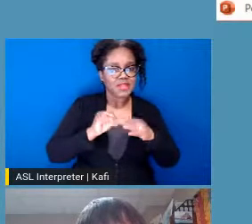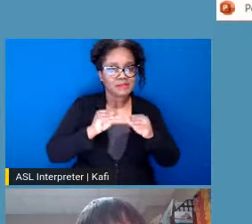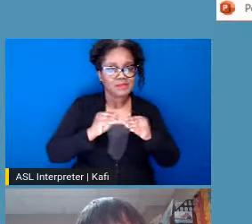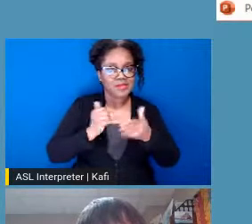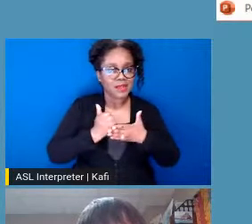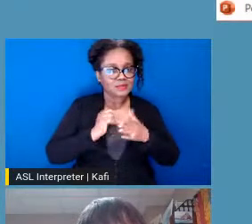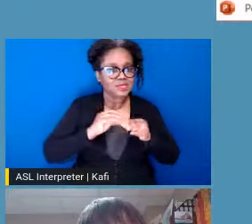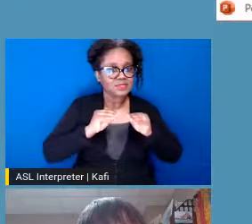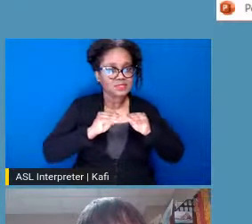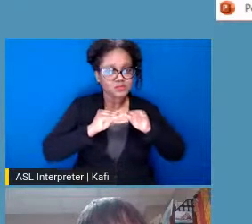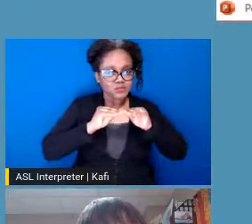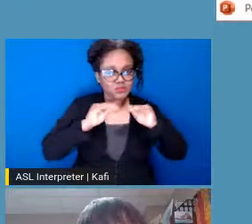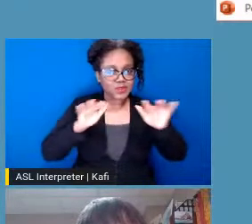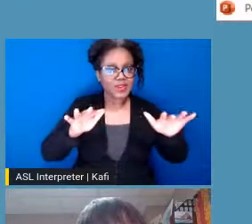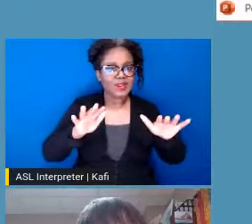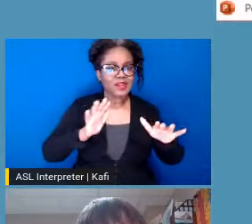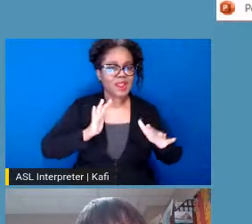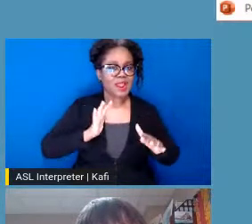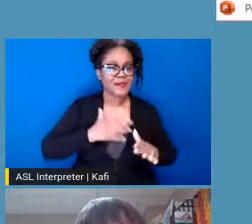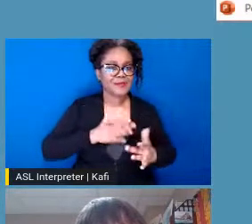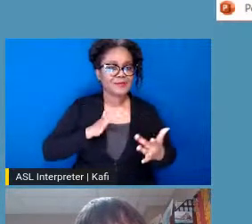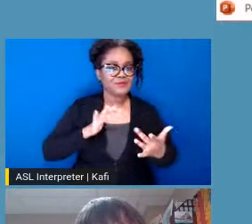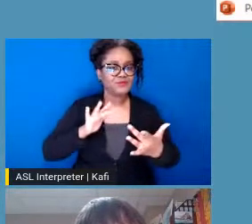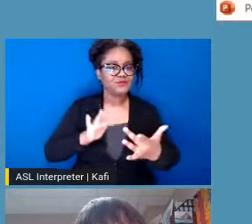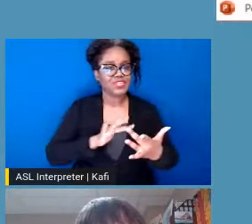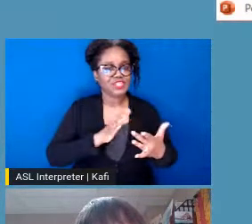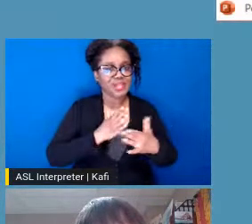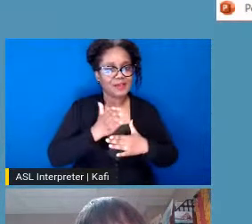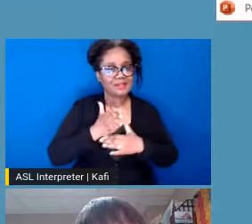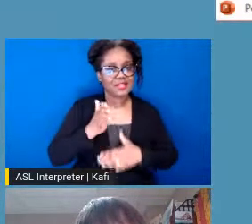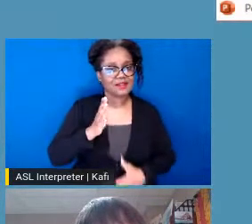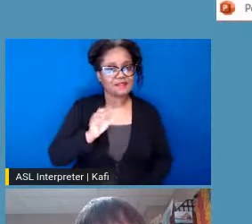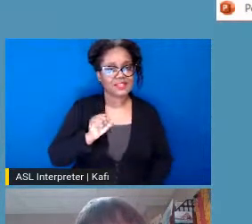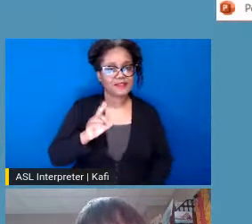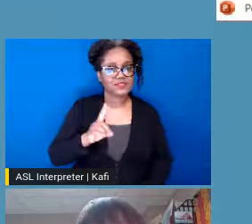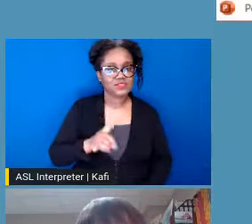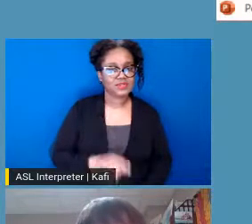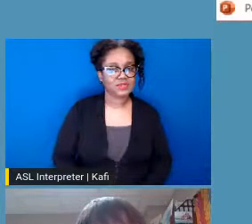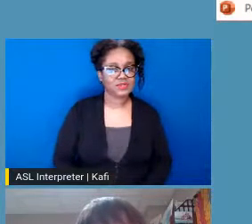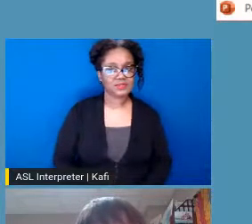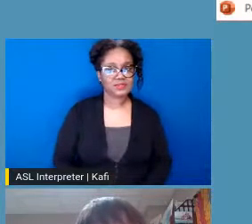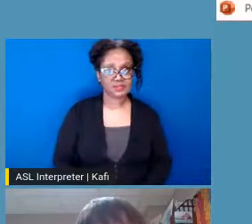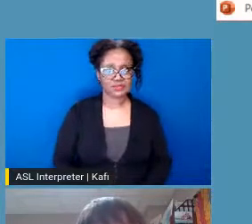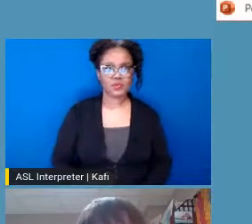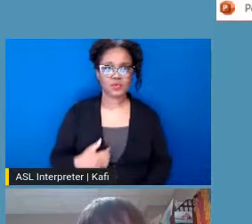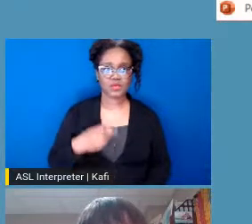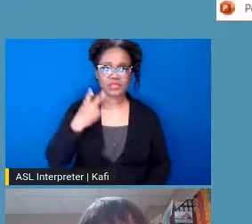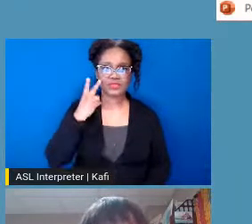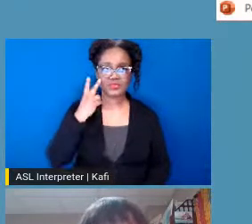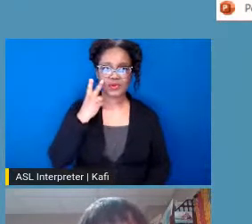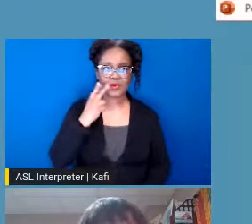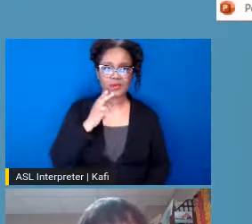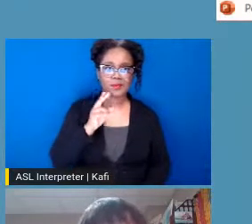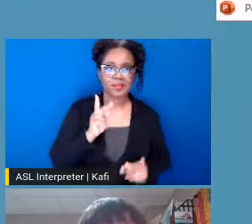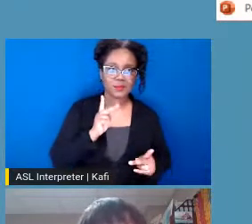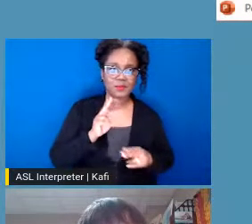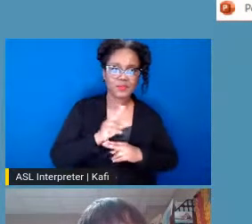But also by using that Museum from Home hashtag, we were seeing visitors from really all around the